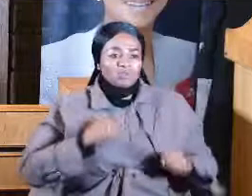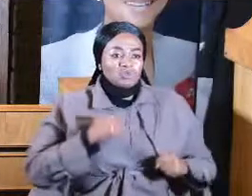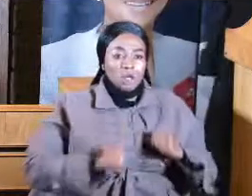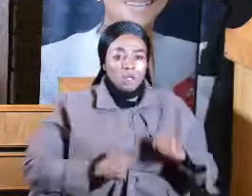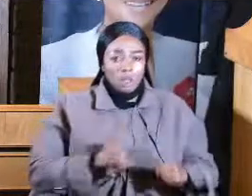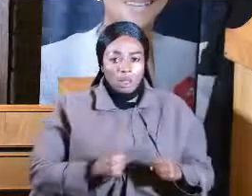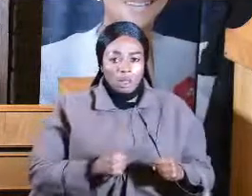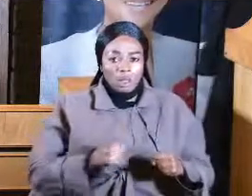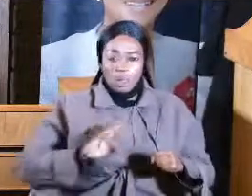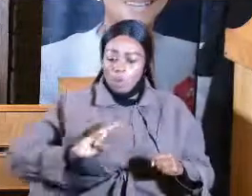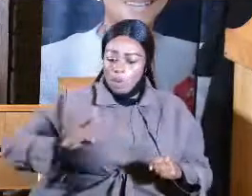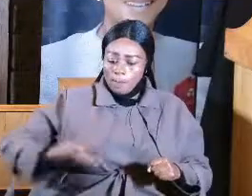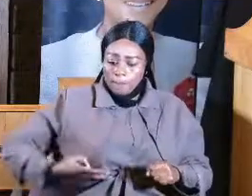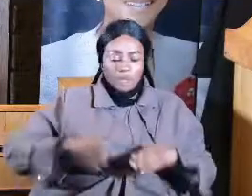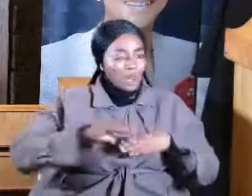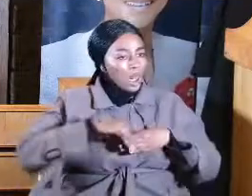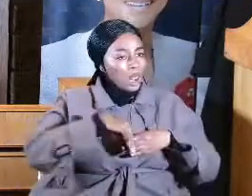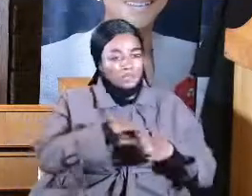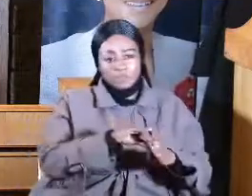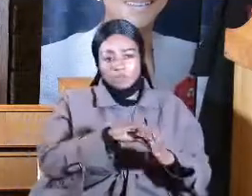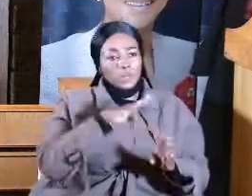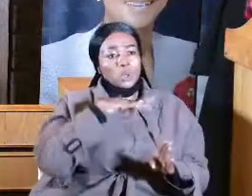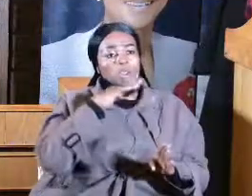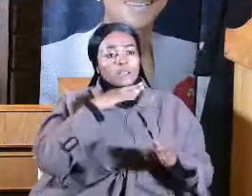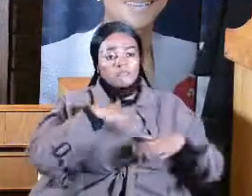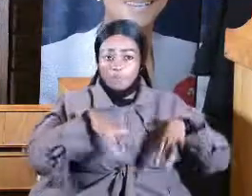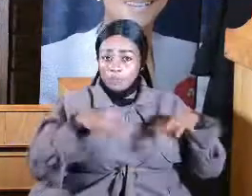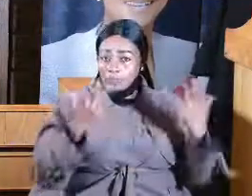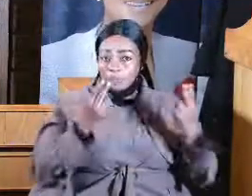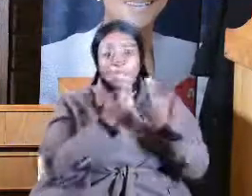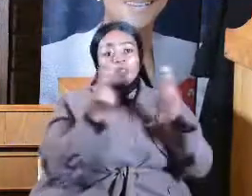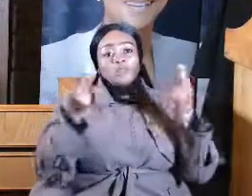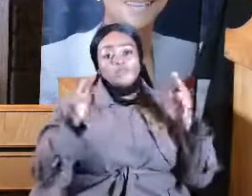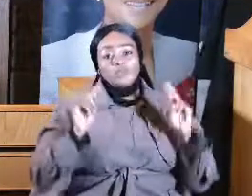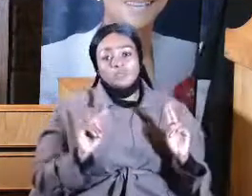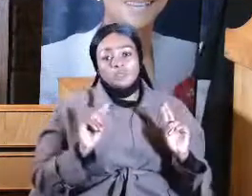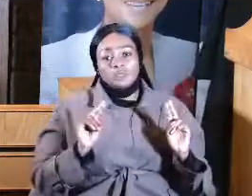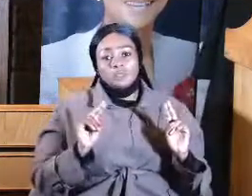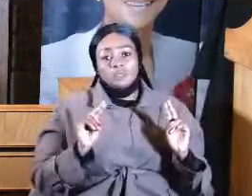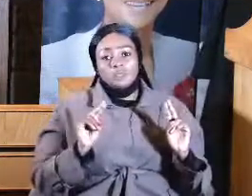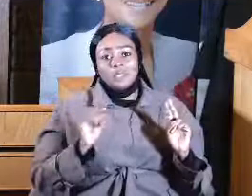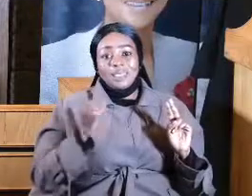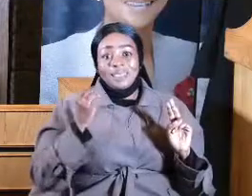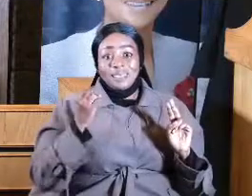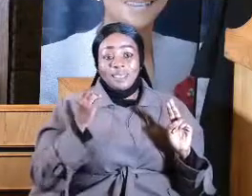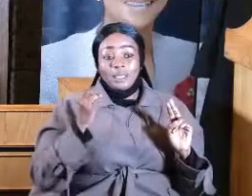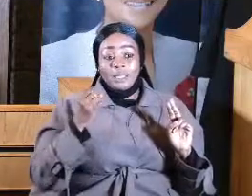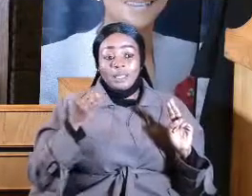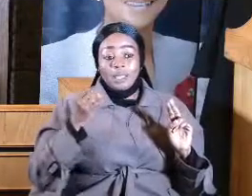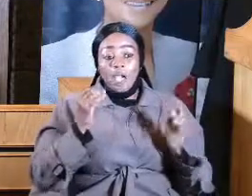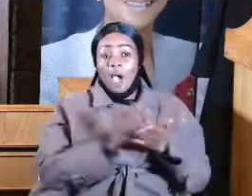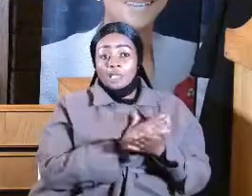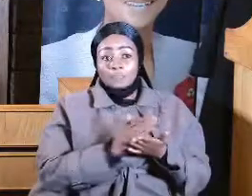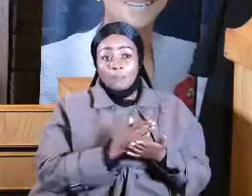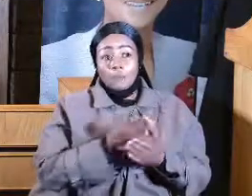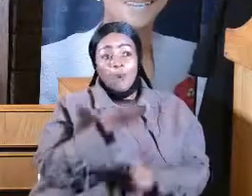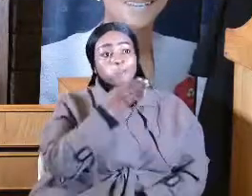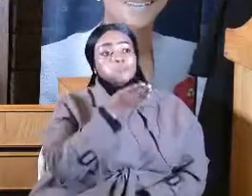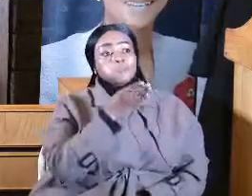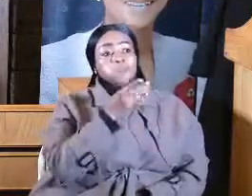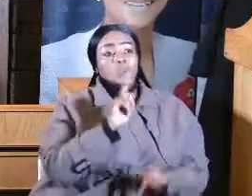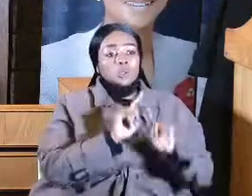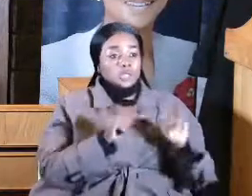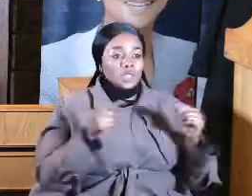have women in leadership, even at the tertiary institution. Those that are already there, some of them are not even allowed to